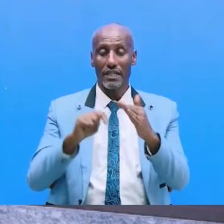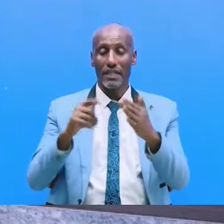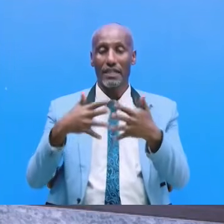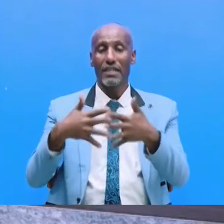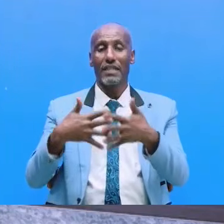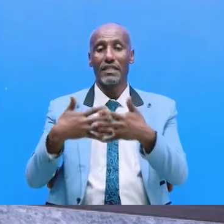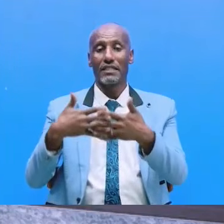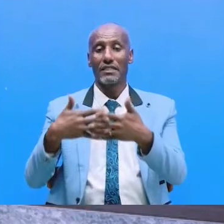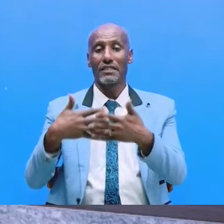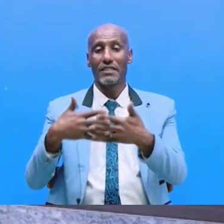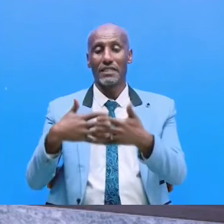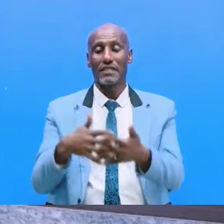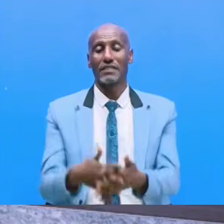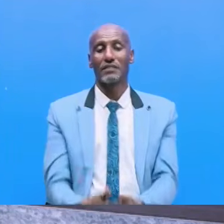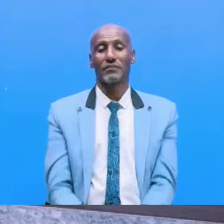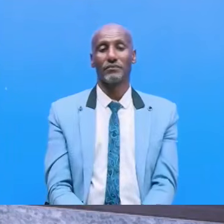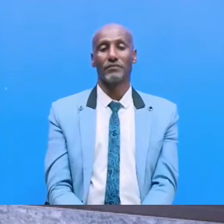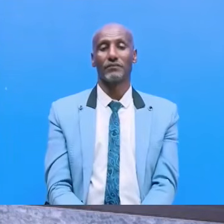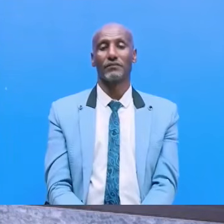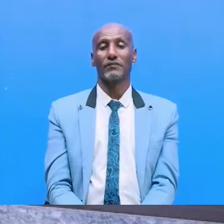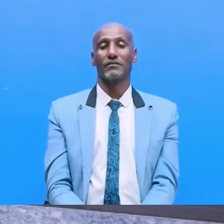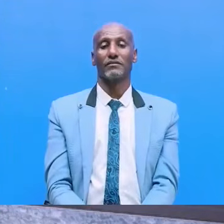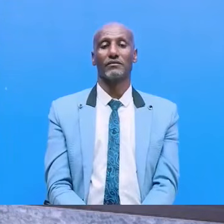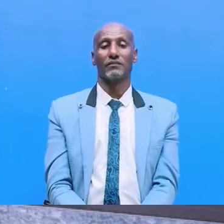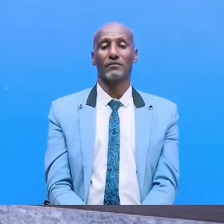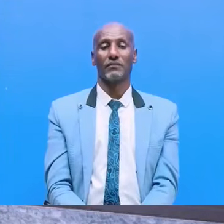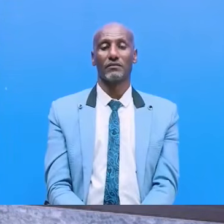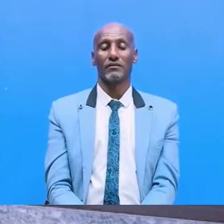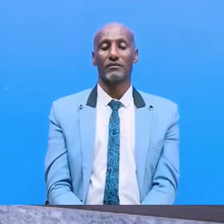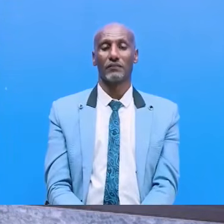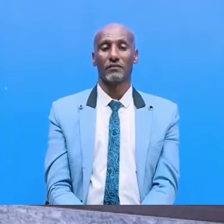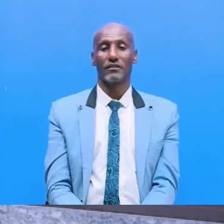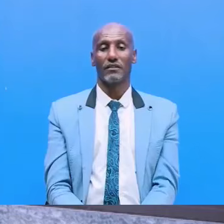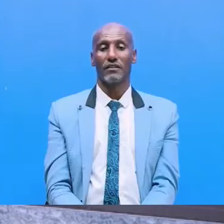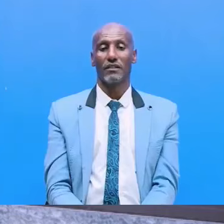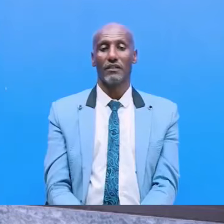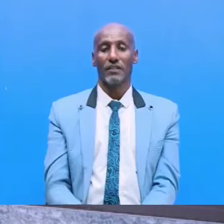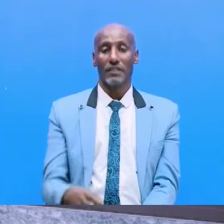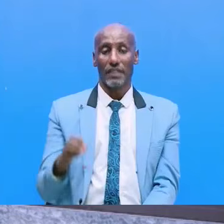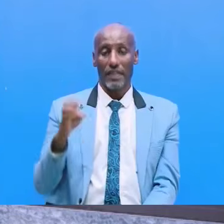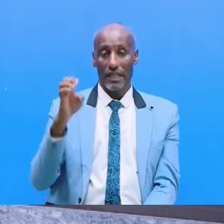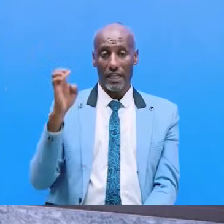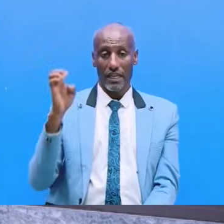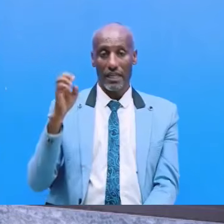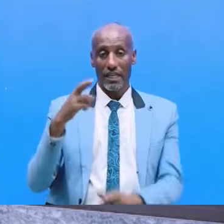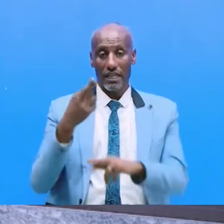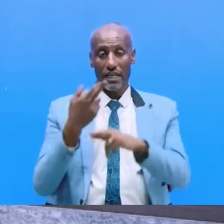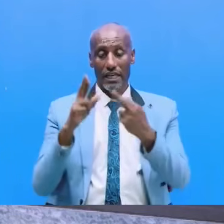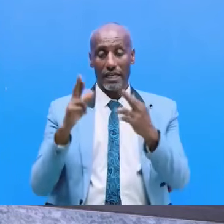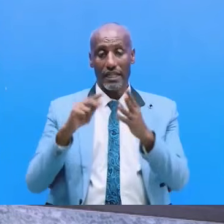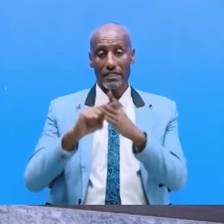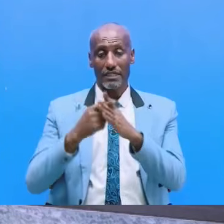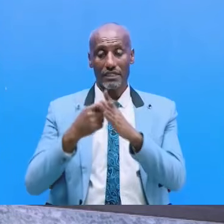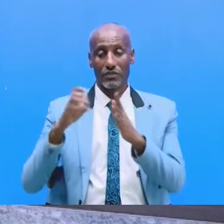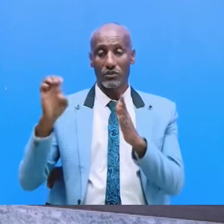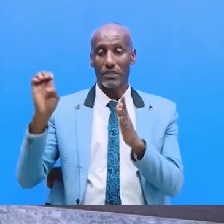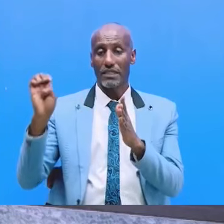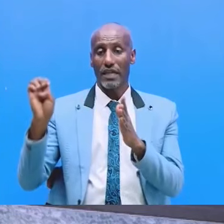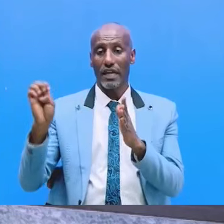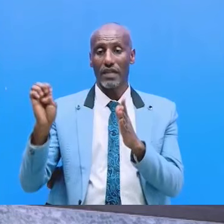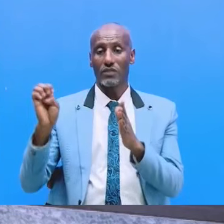found blank egg in the nest. So when we come to here, look students, here is egg. Start with vowel